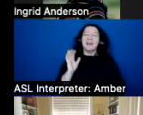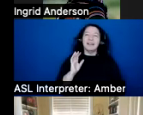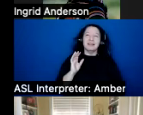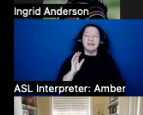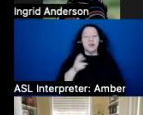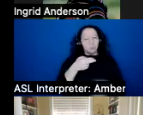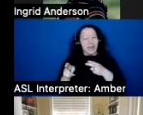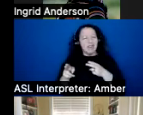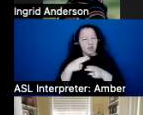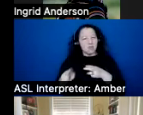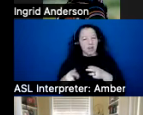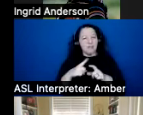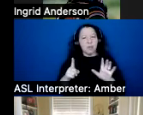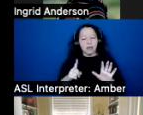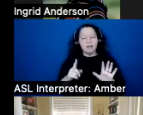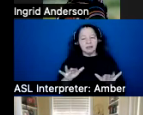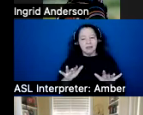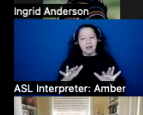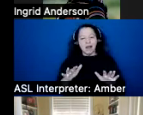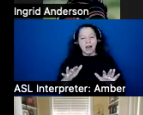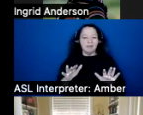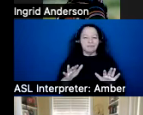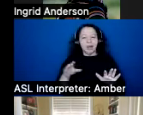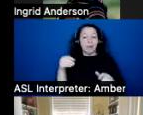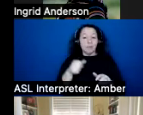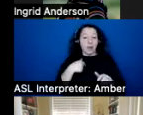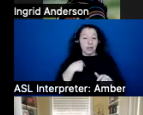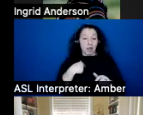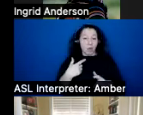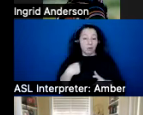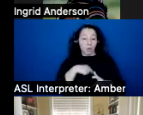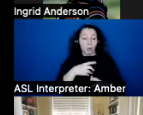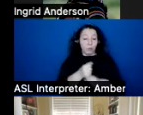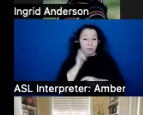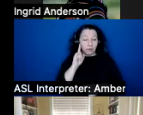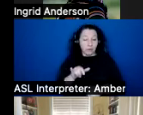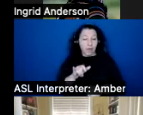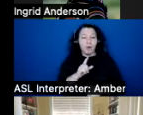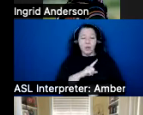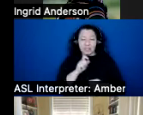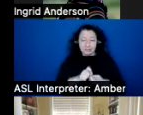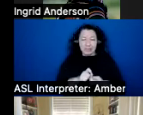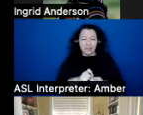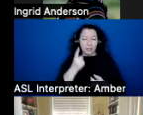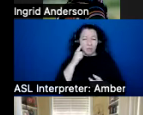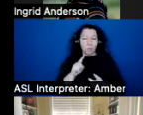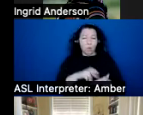brief, but the funding that we had received for that was to specifically look